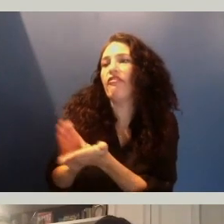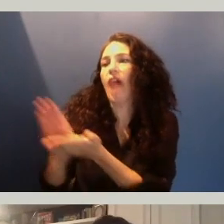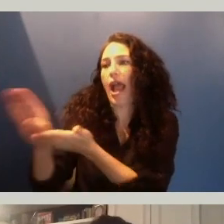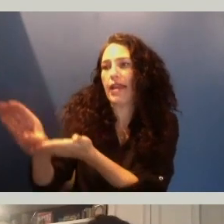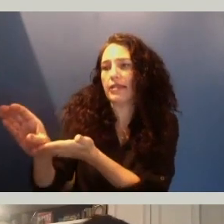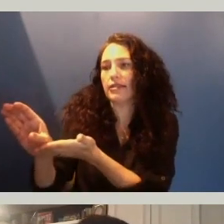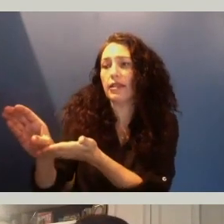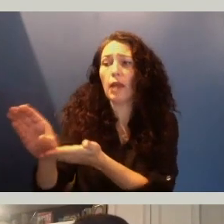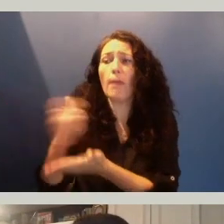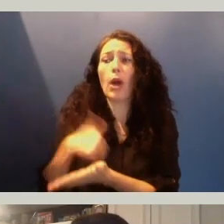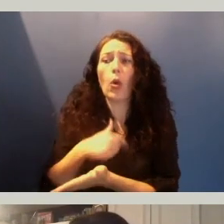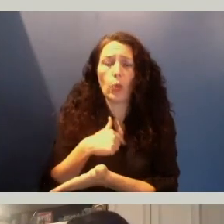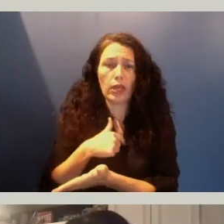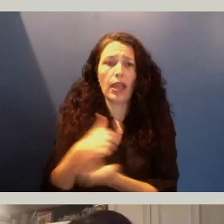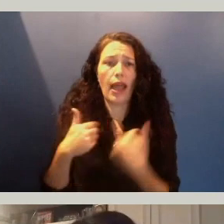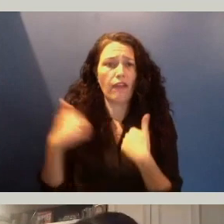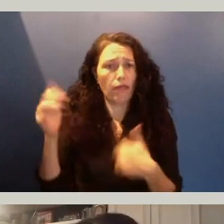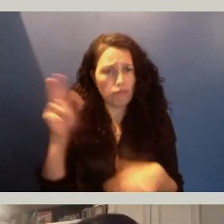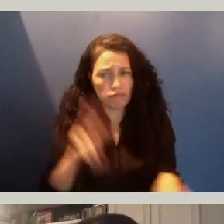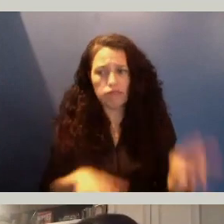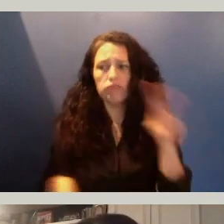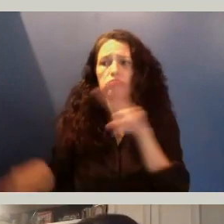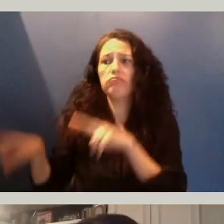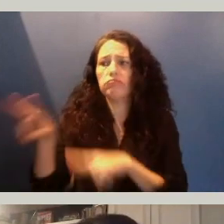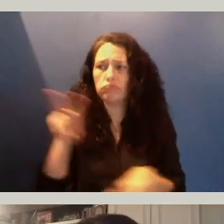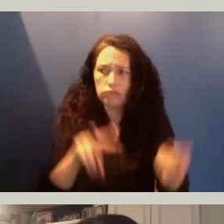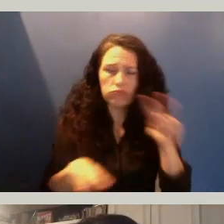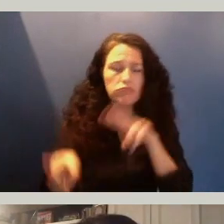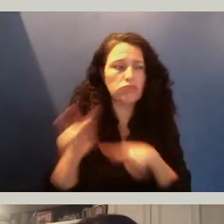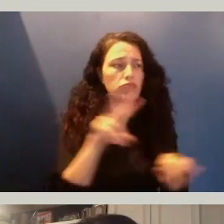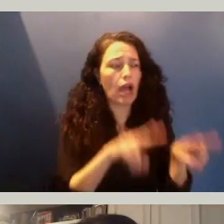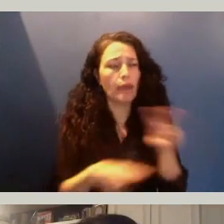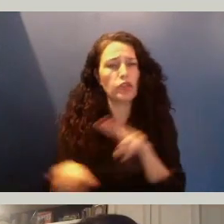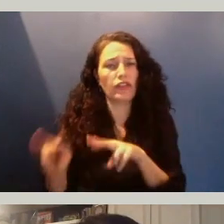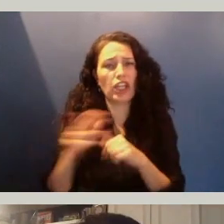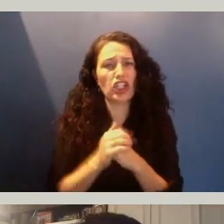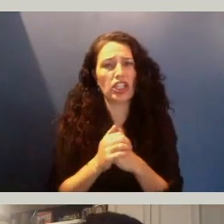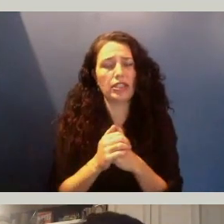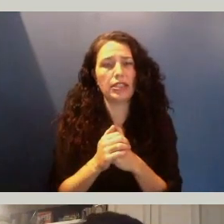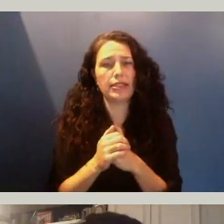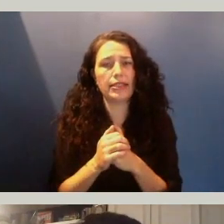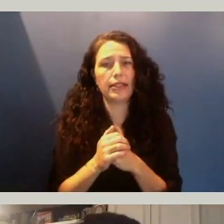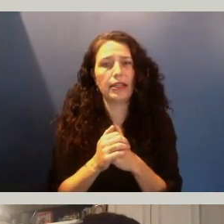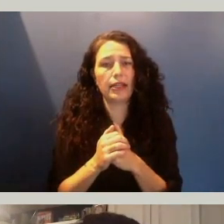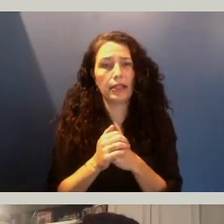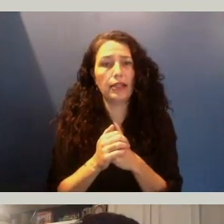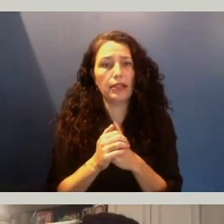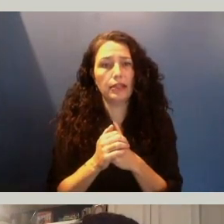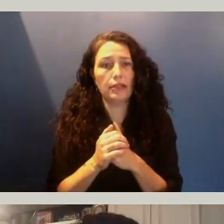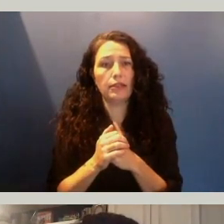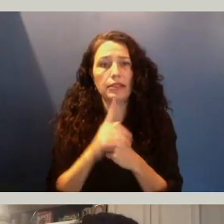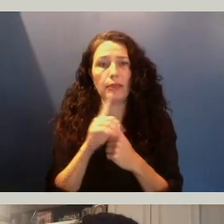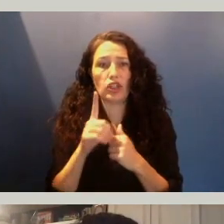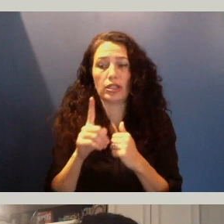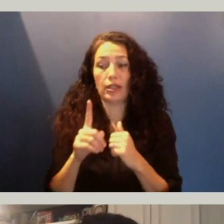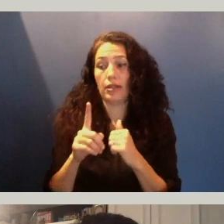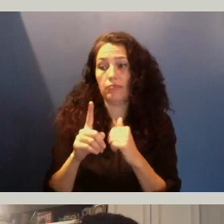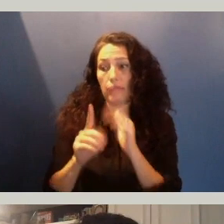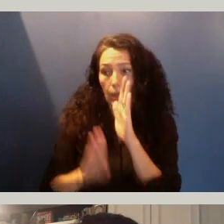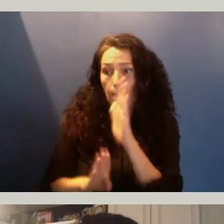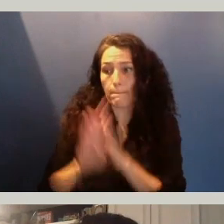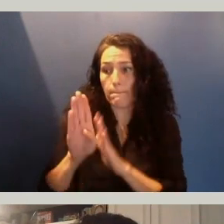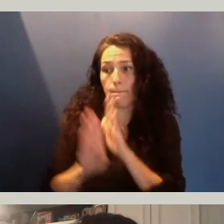of observations in terms of how especially emerging BIPOC filmmakers